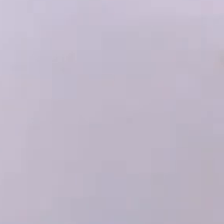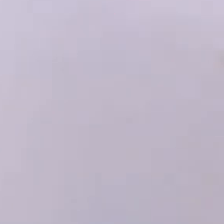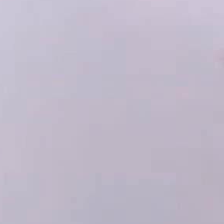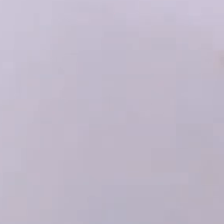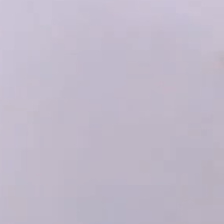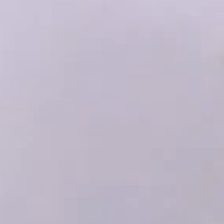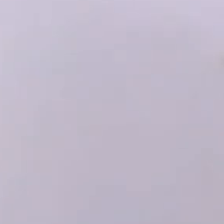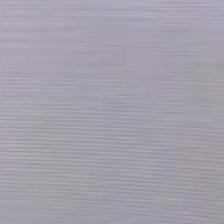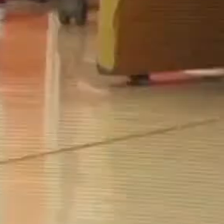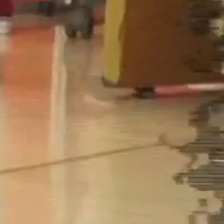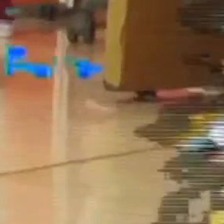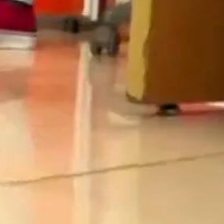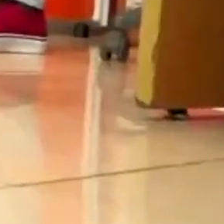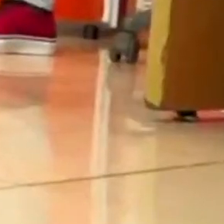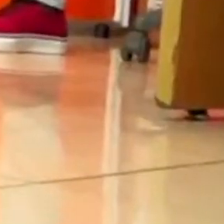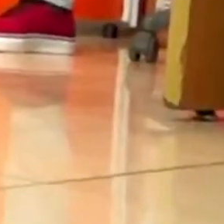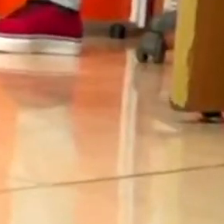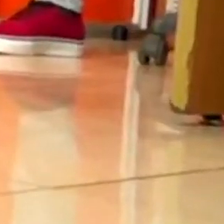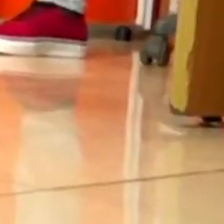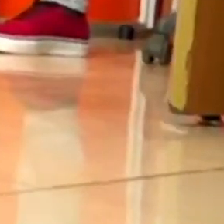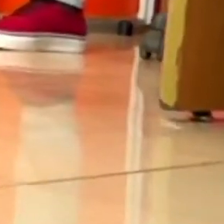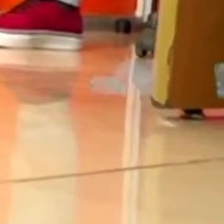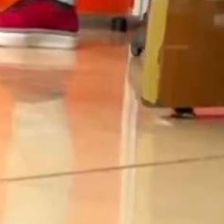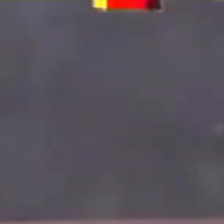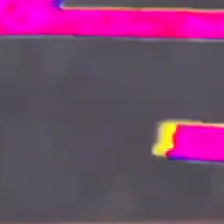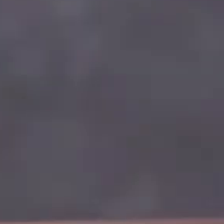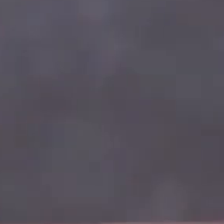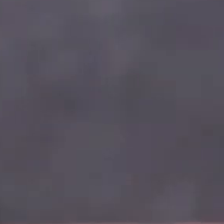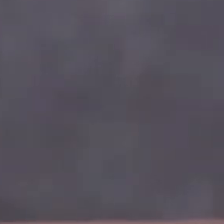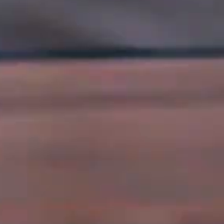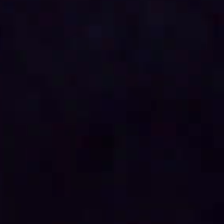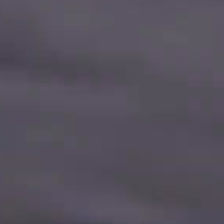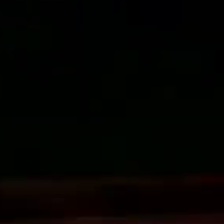on deck to ensure a balance in all fields of life.